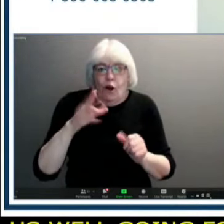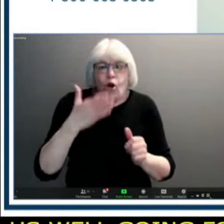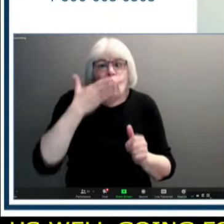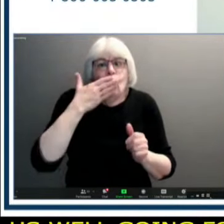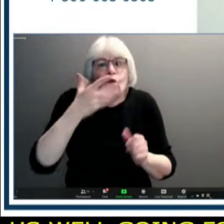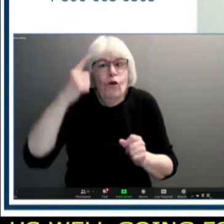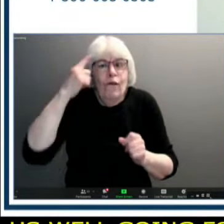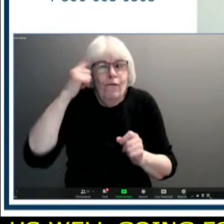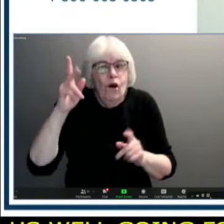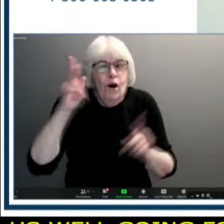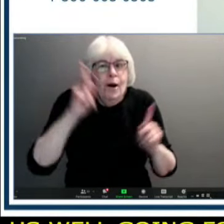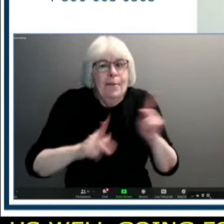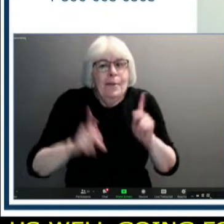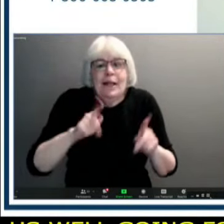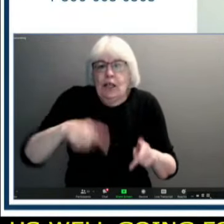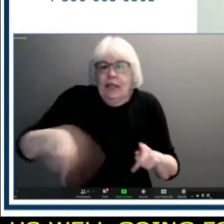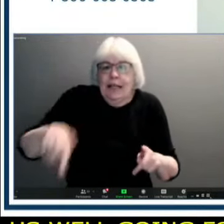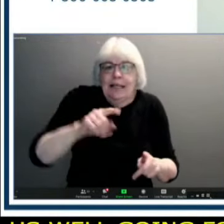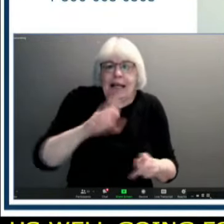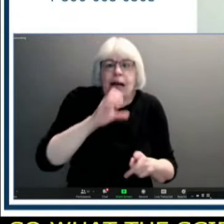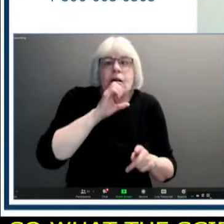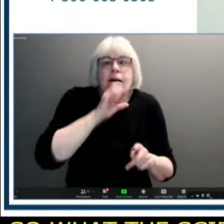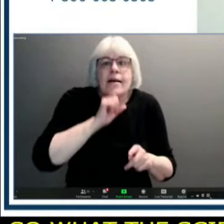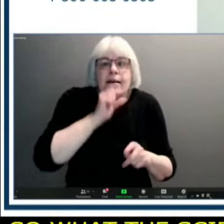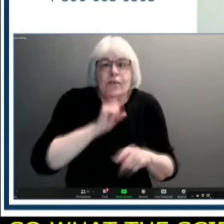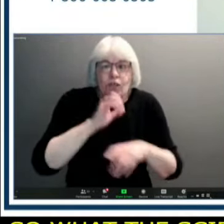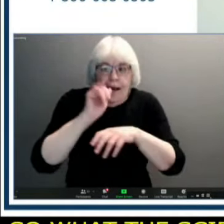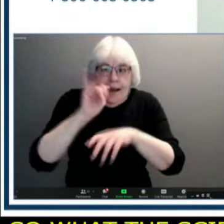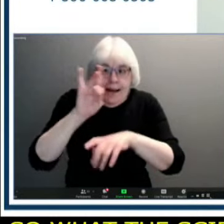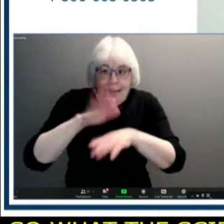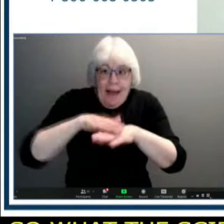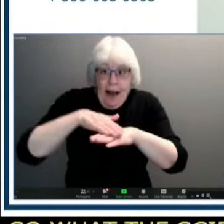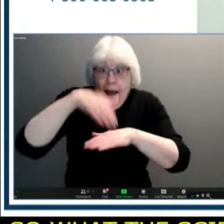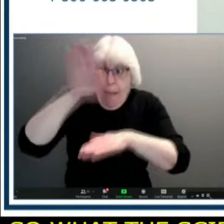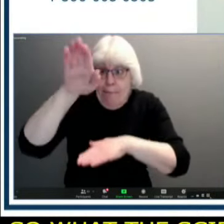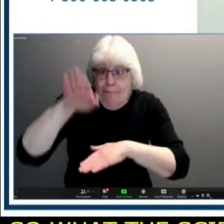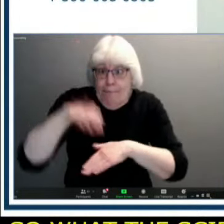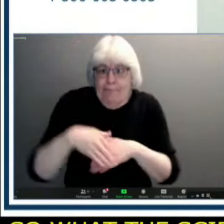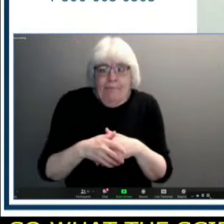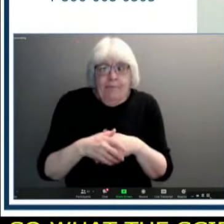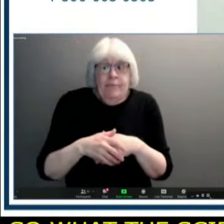if it's been at least 6 months since their second dose. So we'll